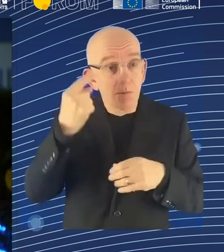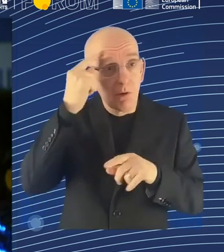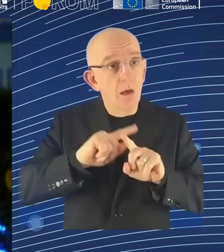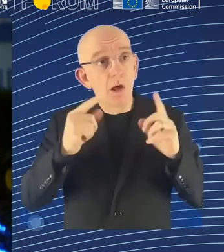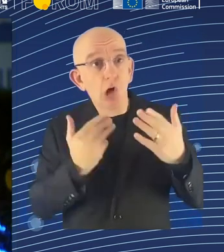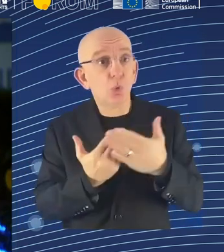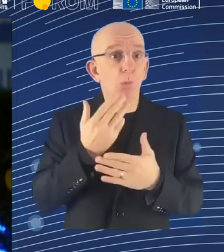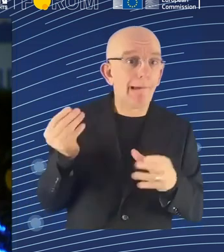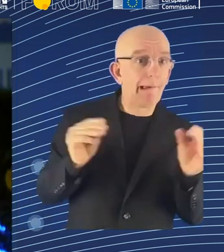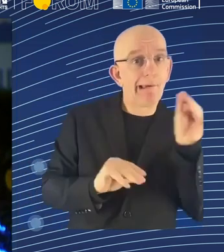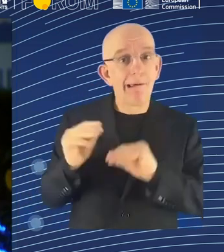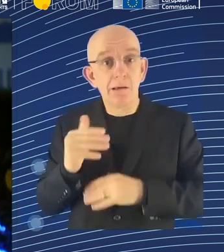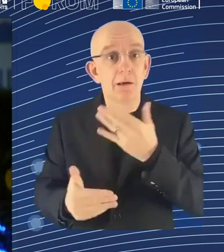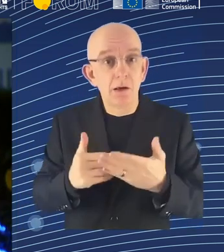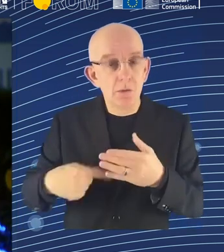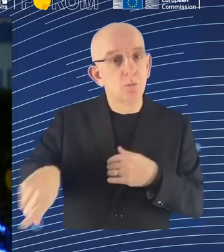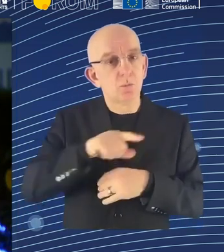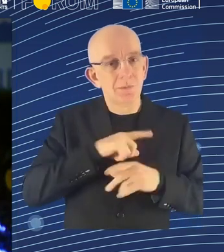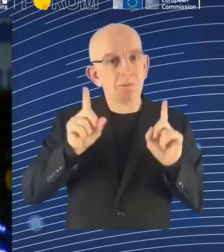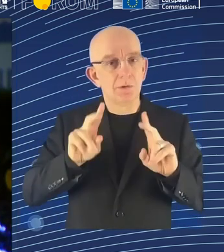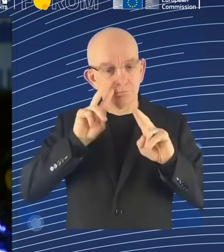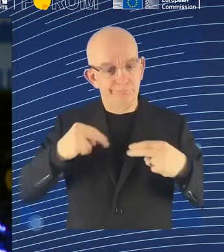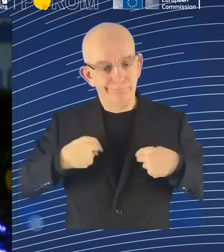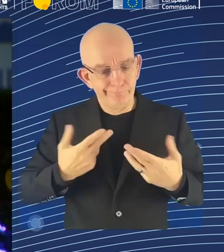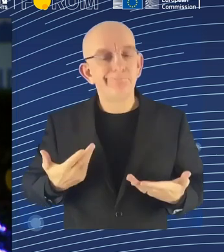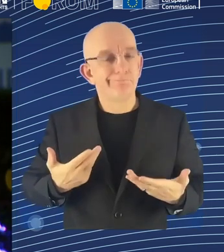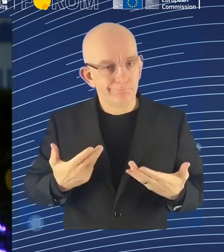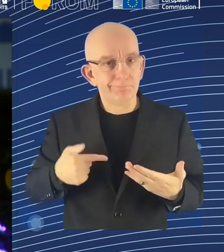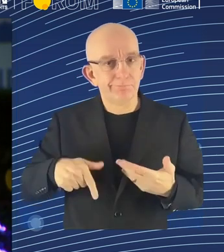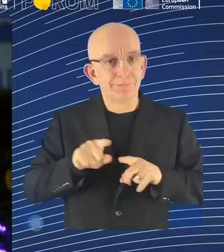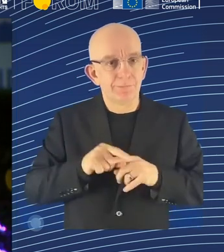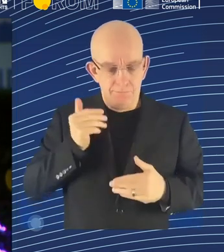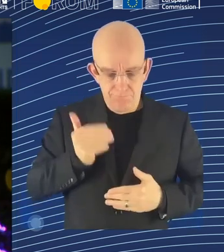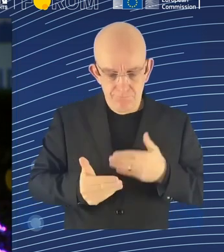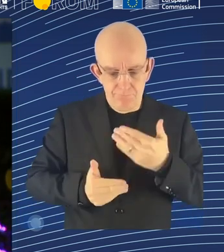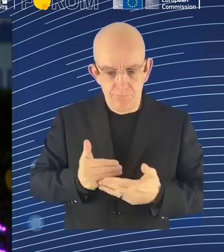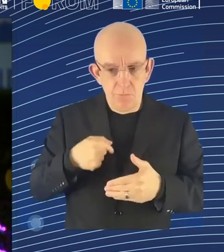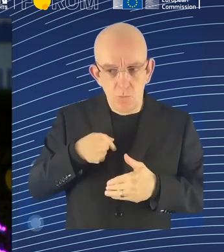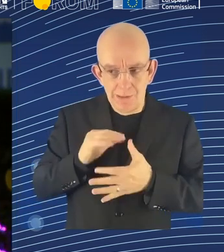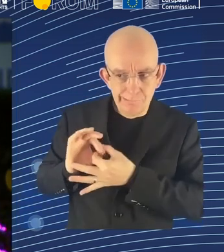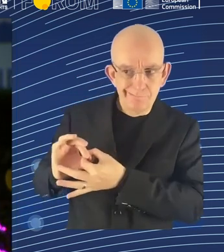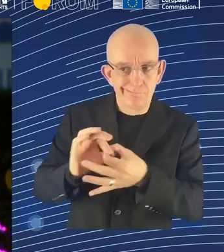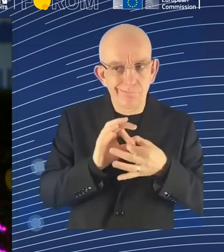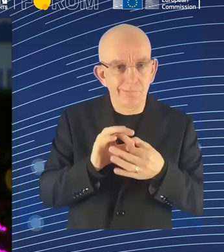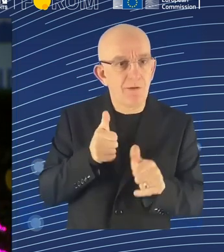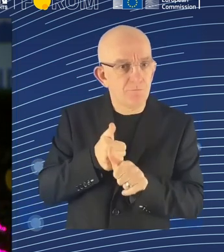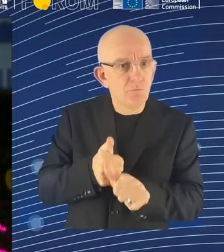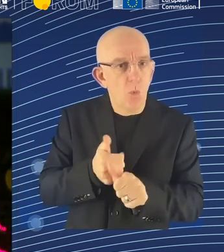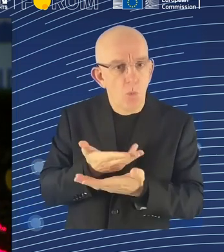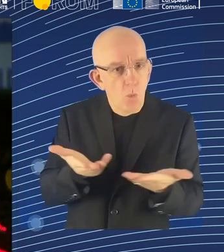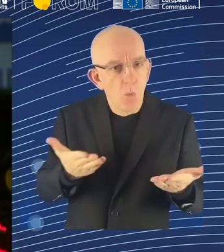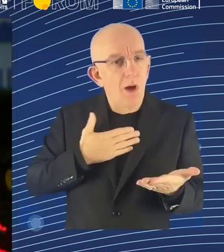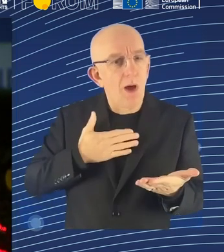law. And this is exactly the philosophy we have adopted. Parliament has voted on its position, the Council has voted on its